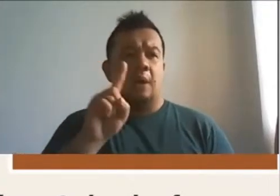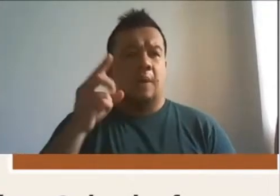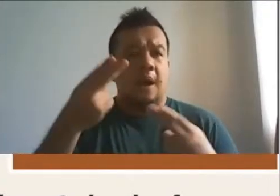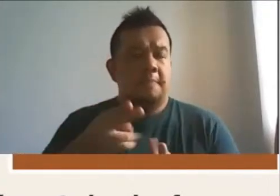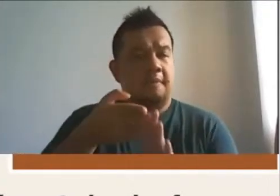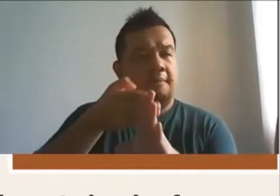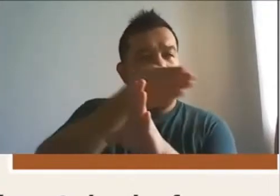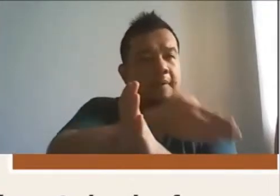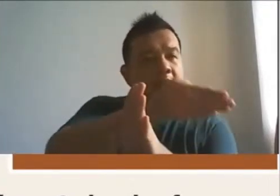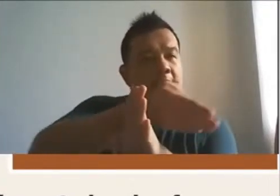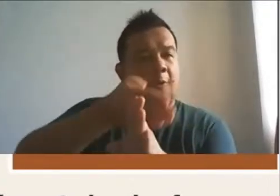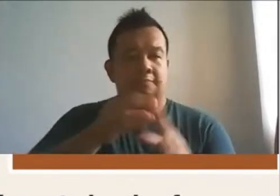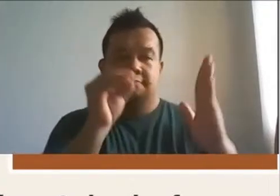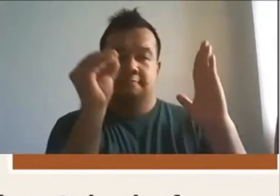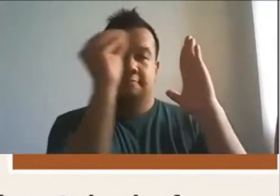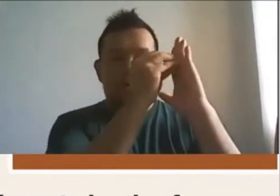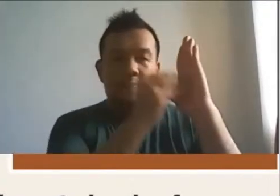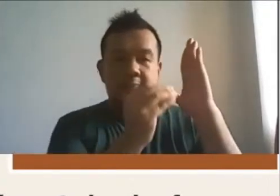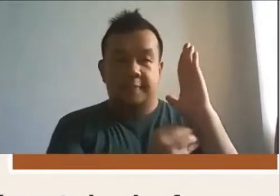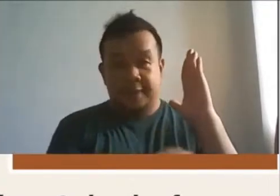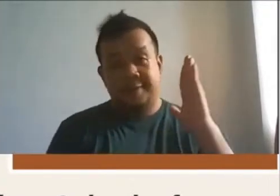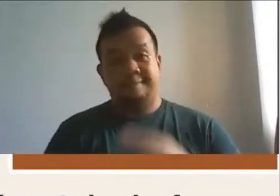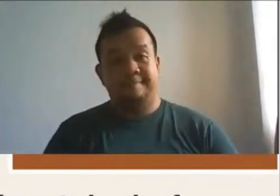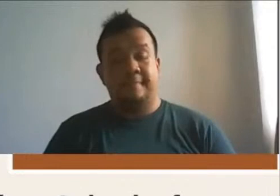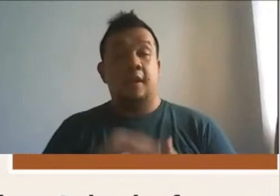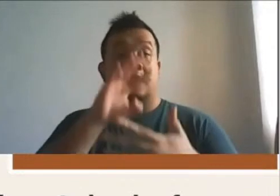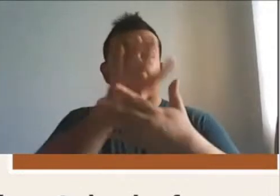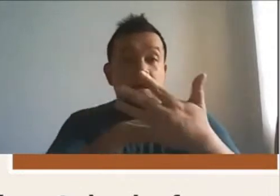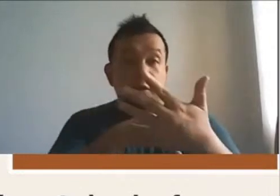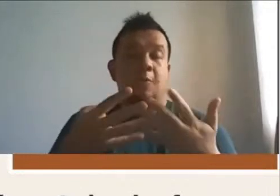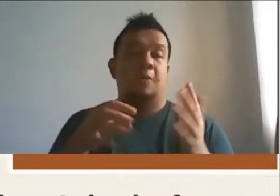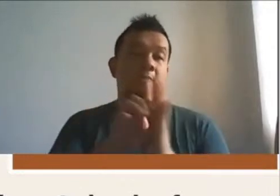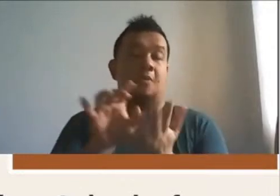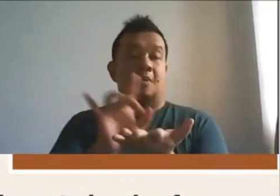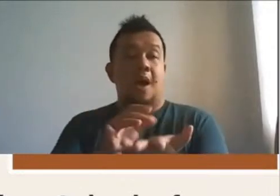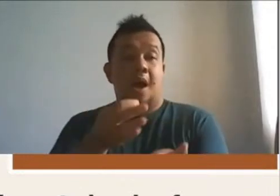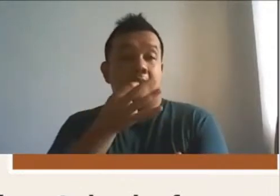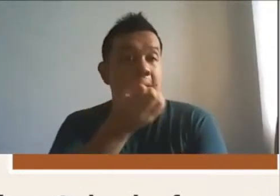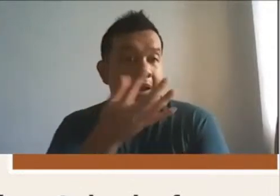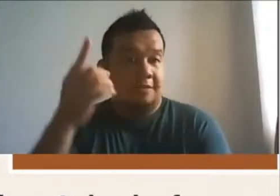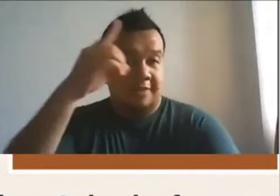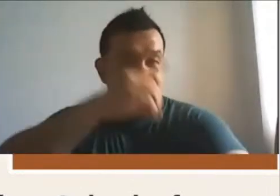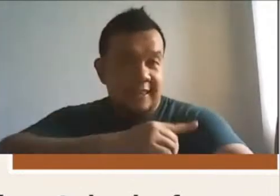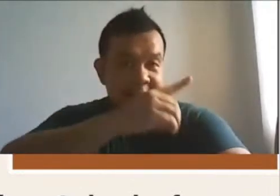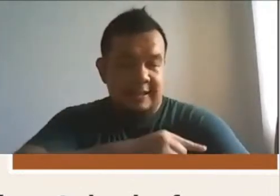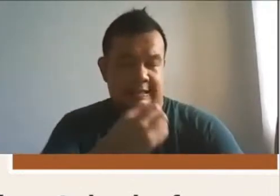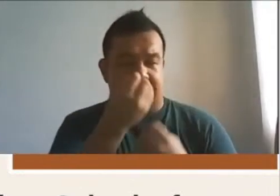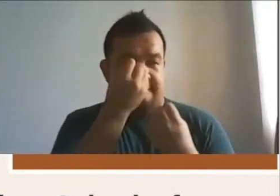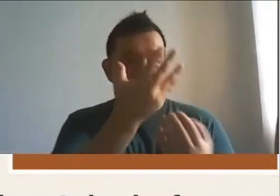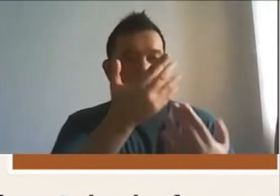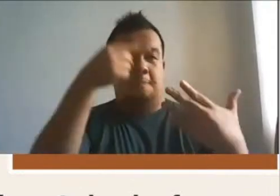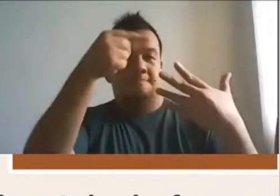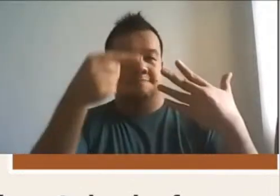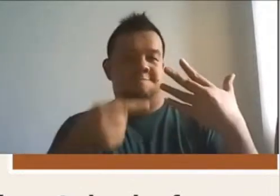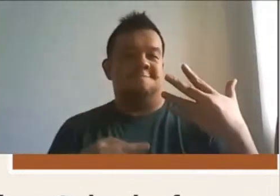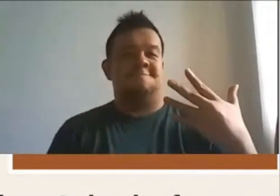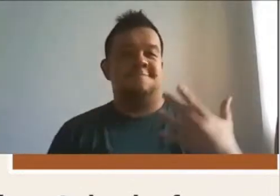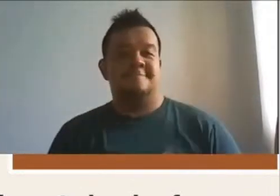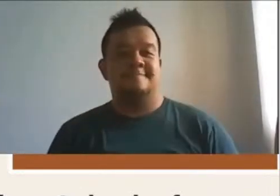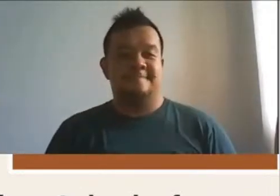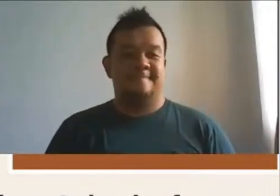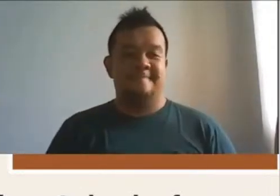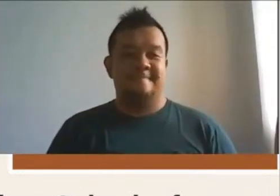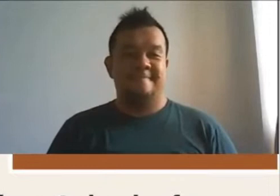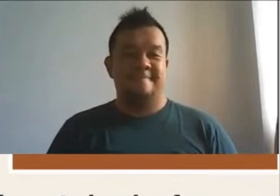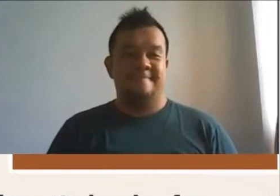also schedule ng medication, kung kailan iti-take. You can use the calendar for that to show it visually.